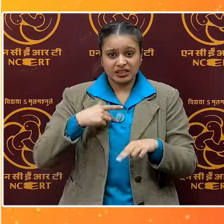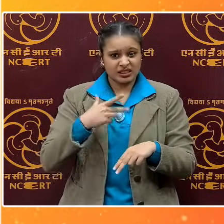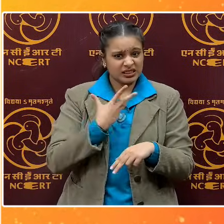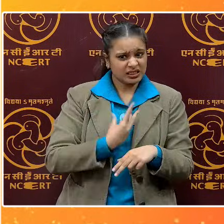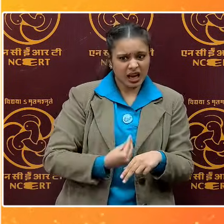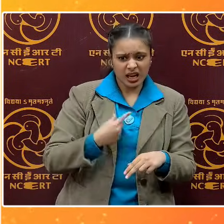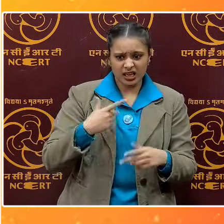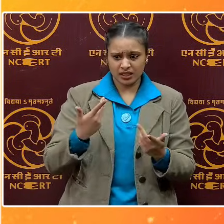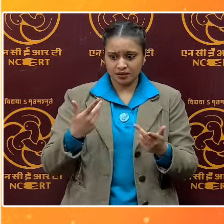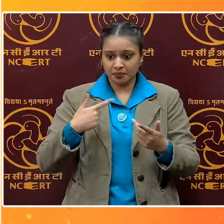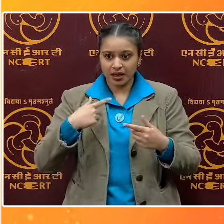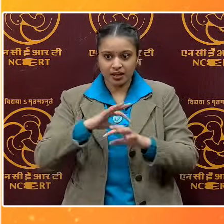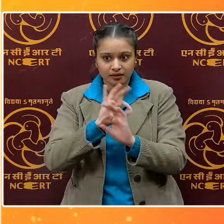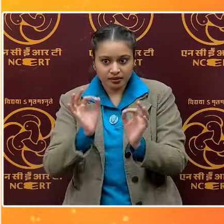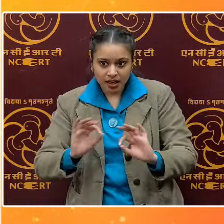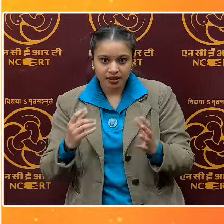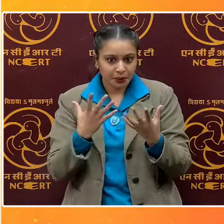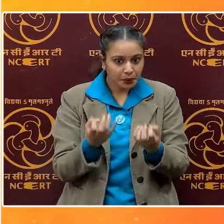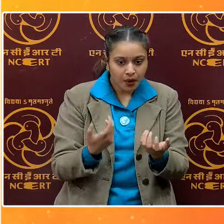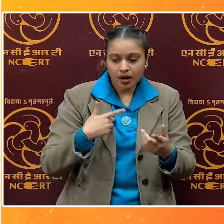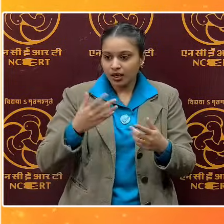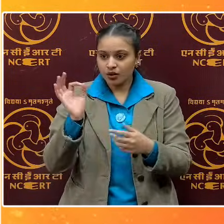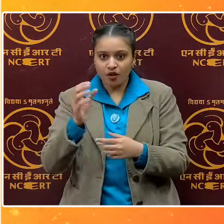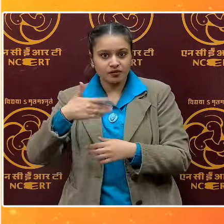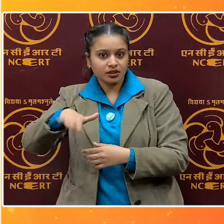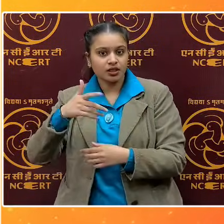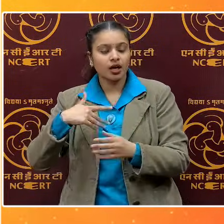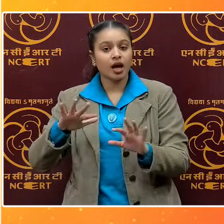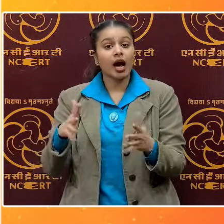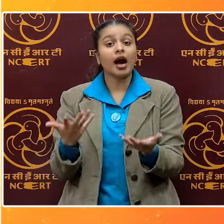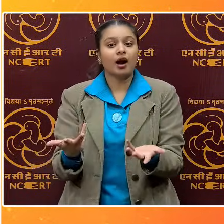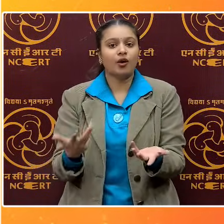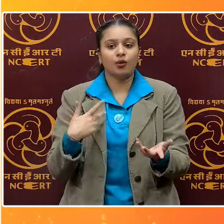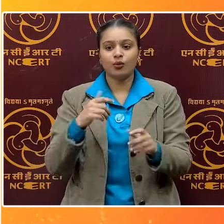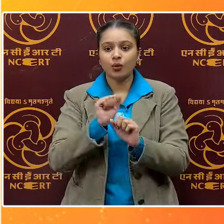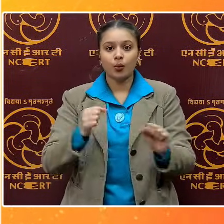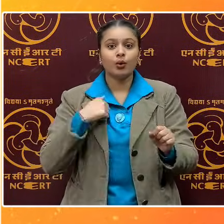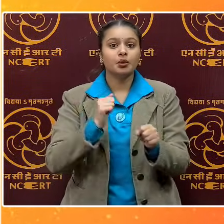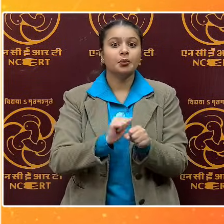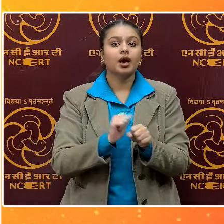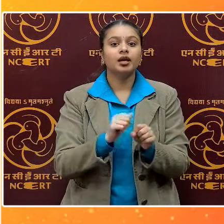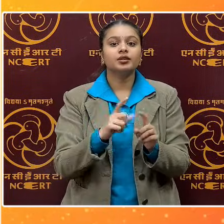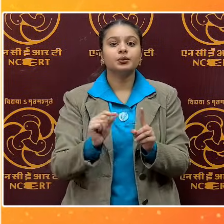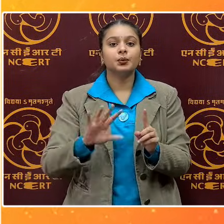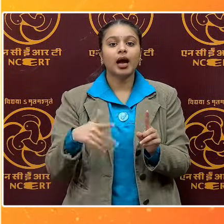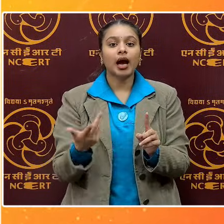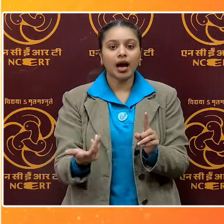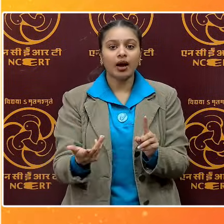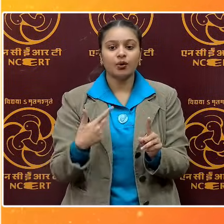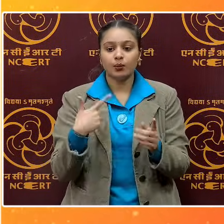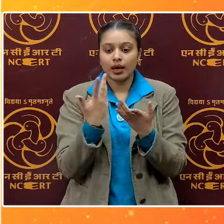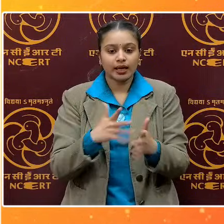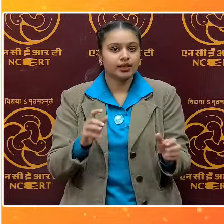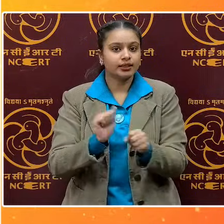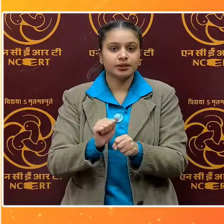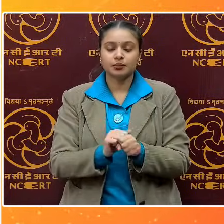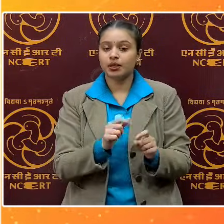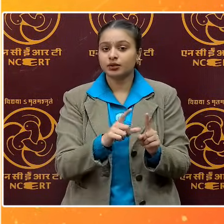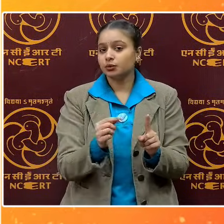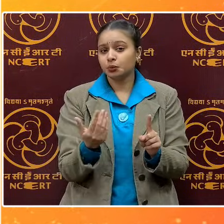up, get ready, go to my office. How will we do our chores? Yeah, daily chores. So yes. We won't be able to do anything.